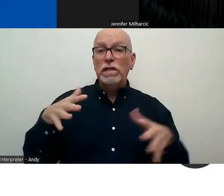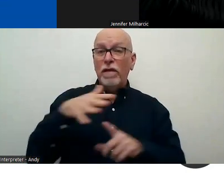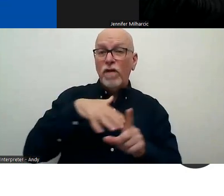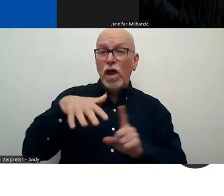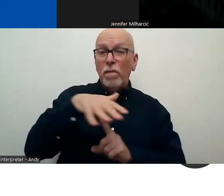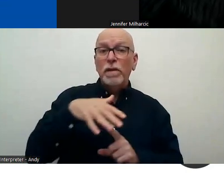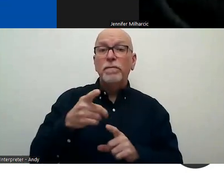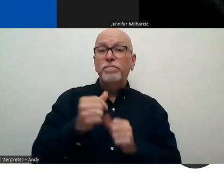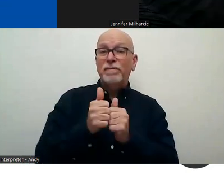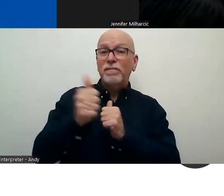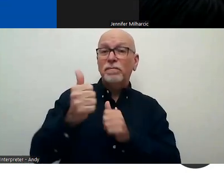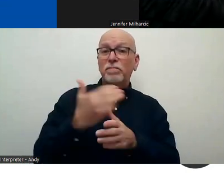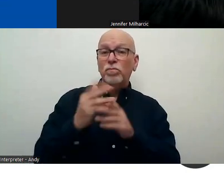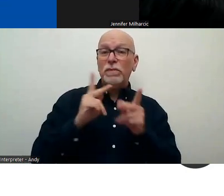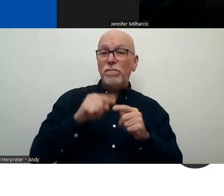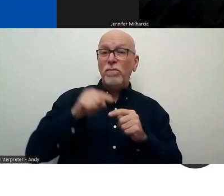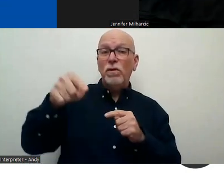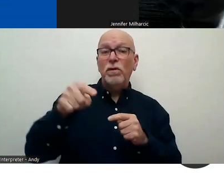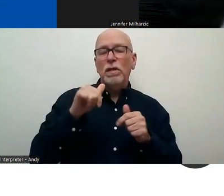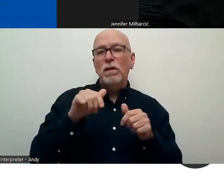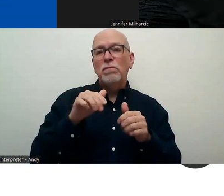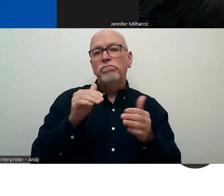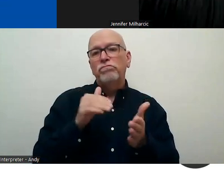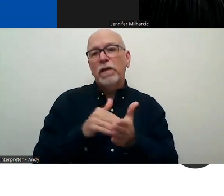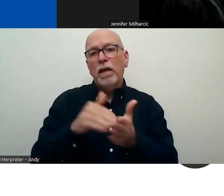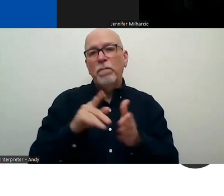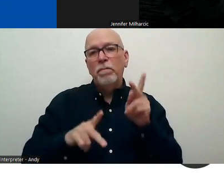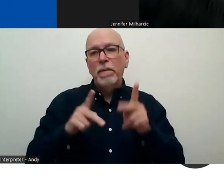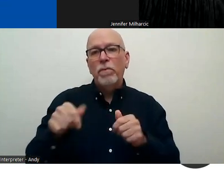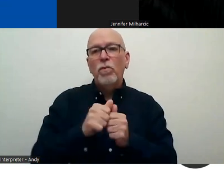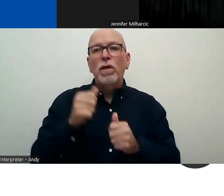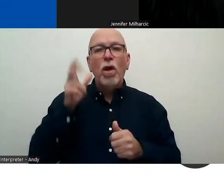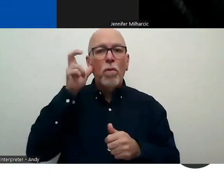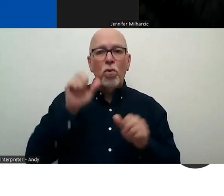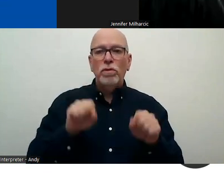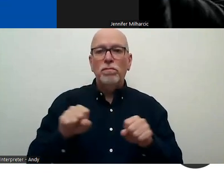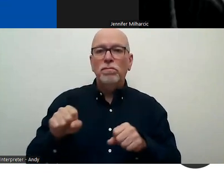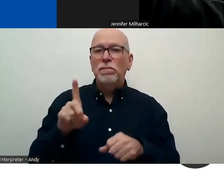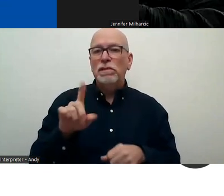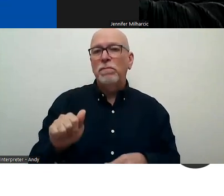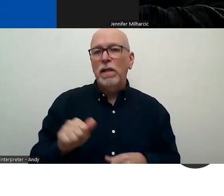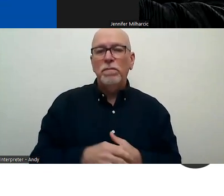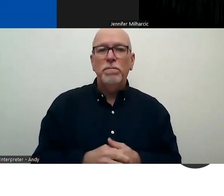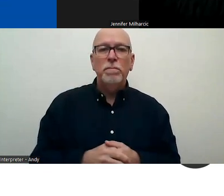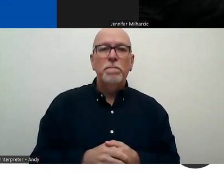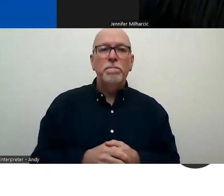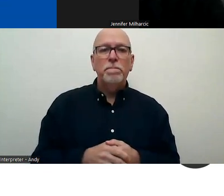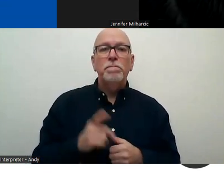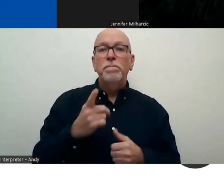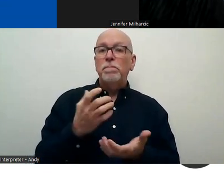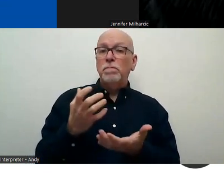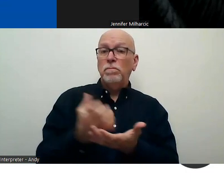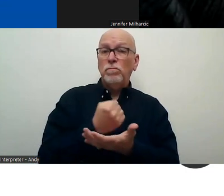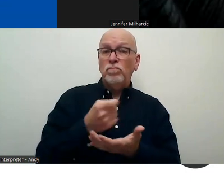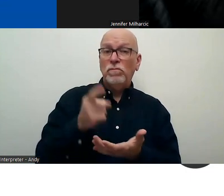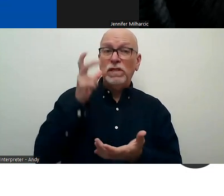distance between individuals are common ableist structures against people with auditory disabilities optimizing hearing